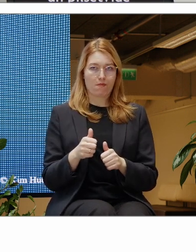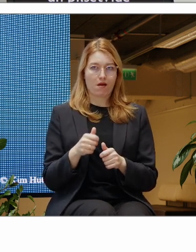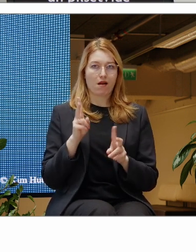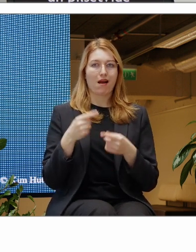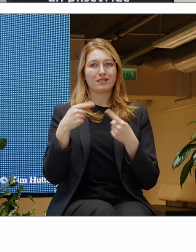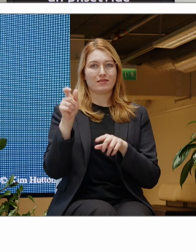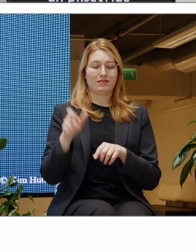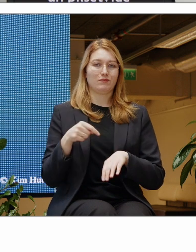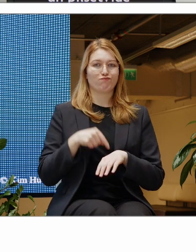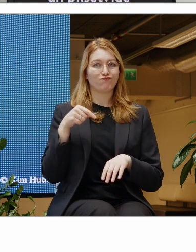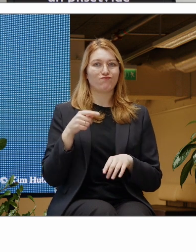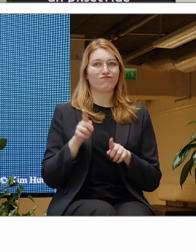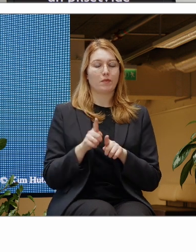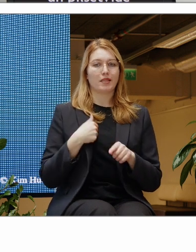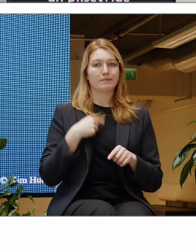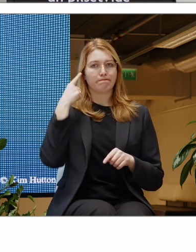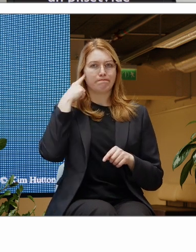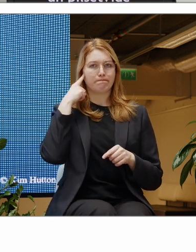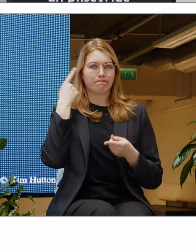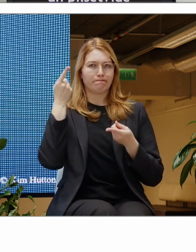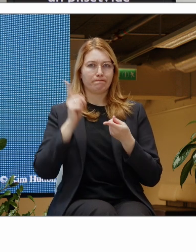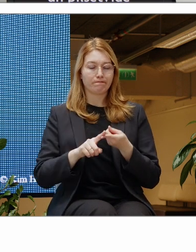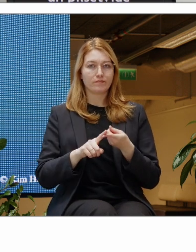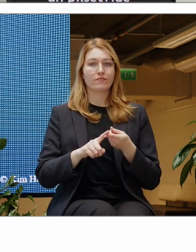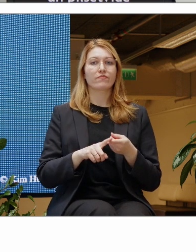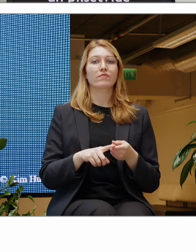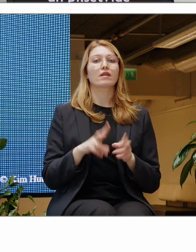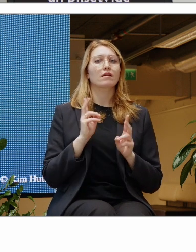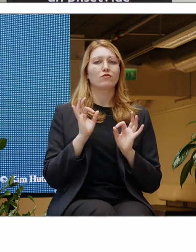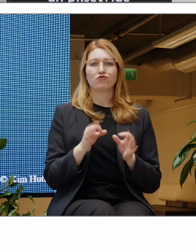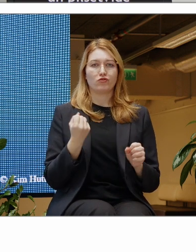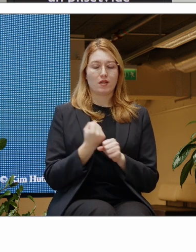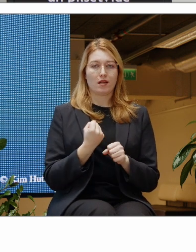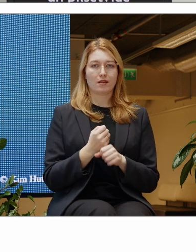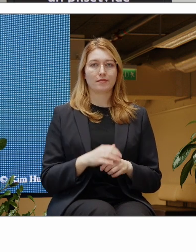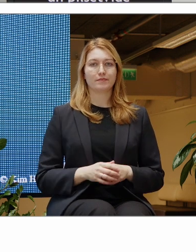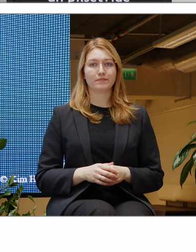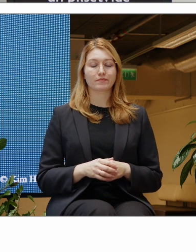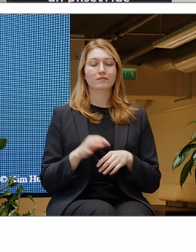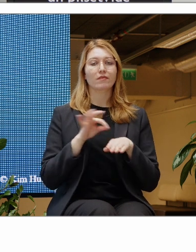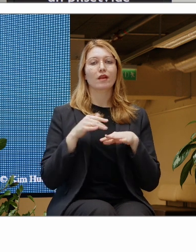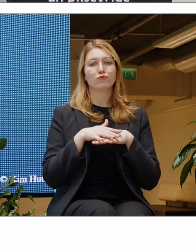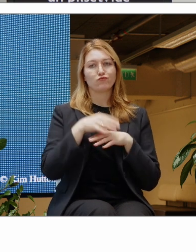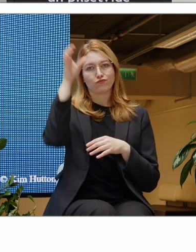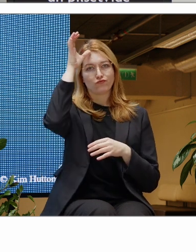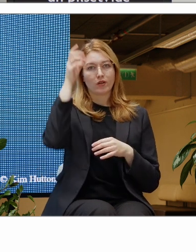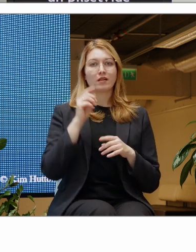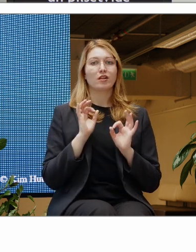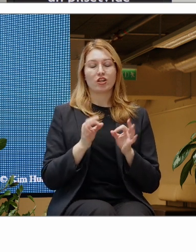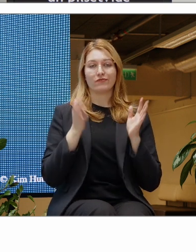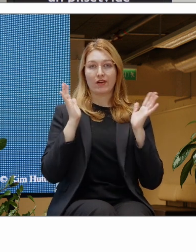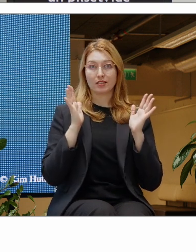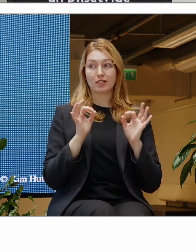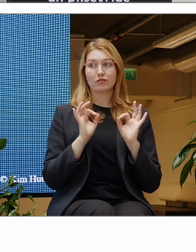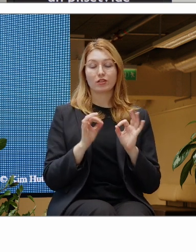walking in someone's shoes to understand a user need, so how do we do it? So, the neuroscience, this is what fascinated me more, and I'm